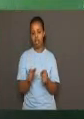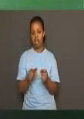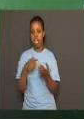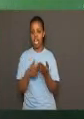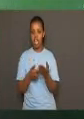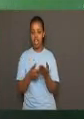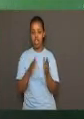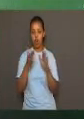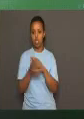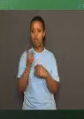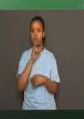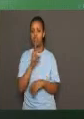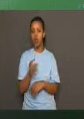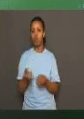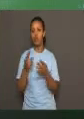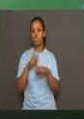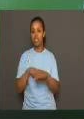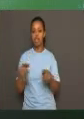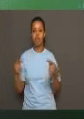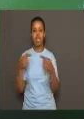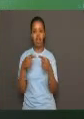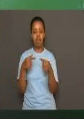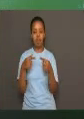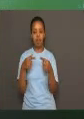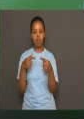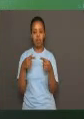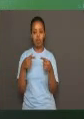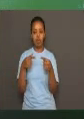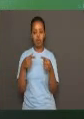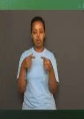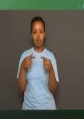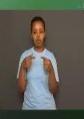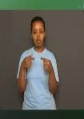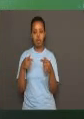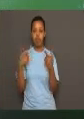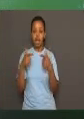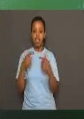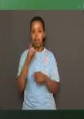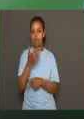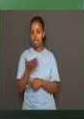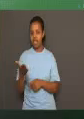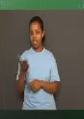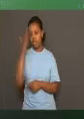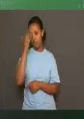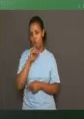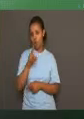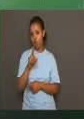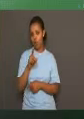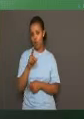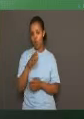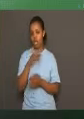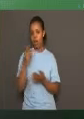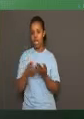is usually accompanied by the sensation of suddenly knowing something after the